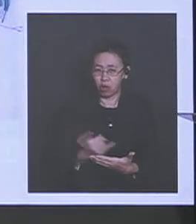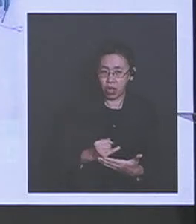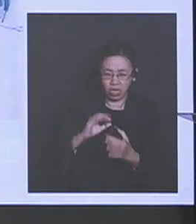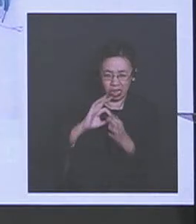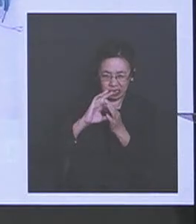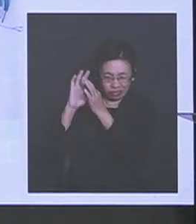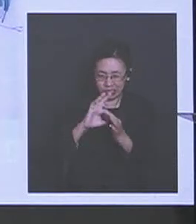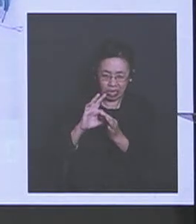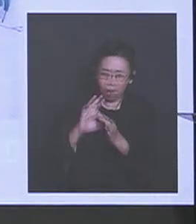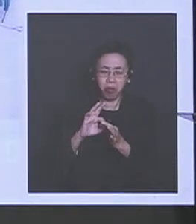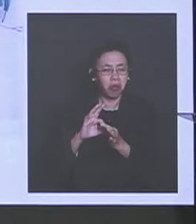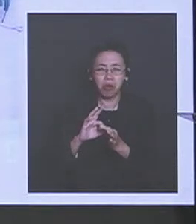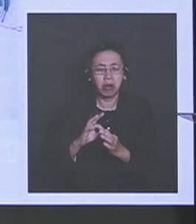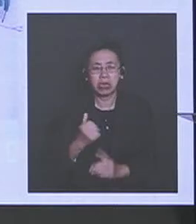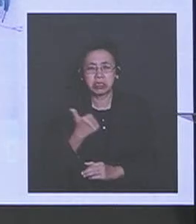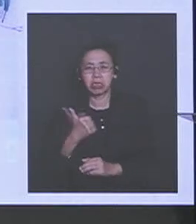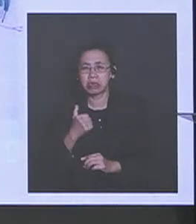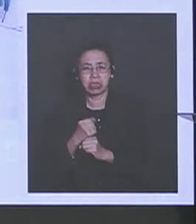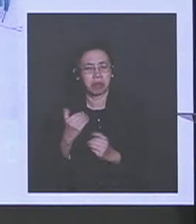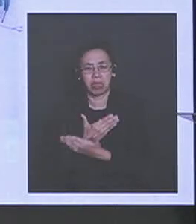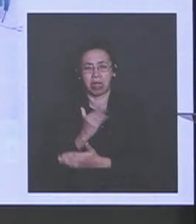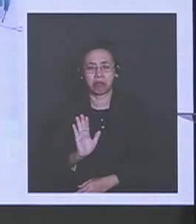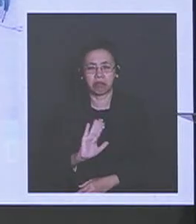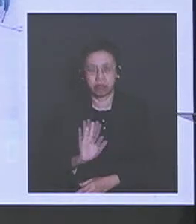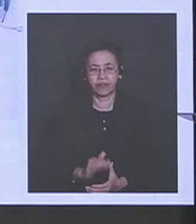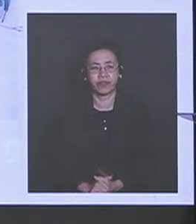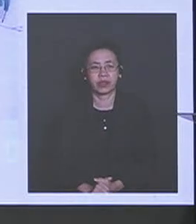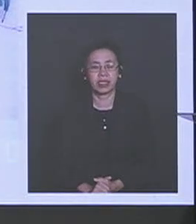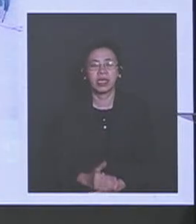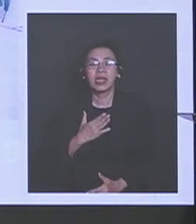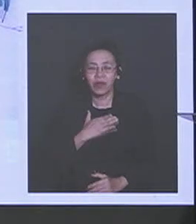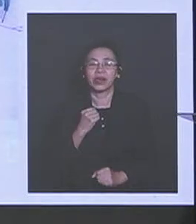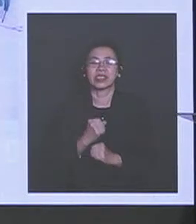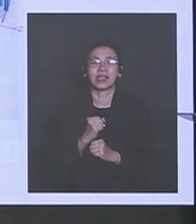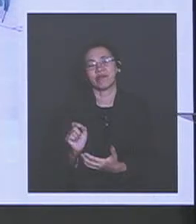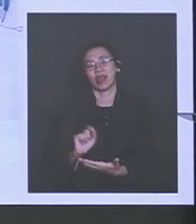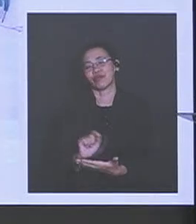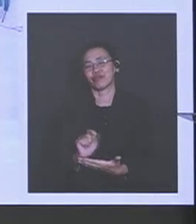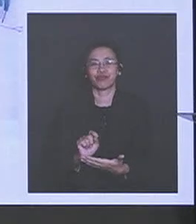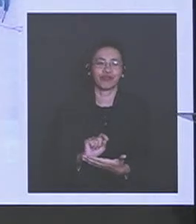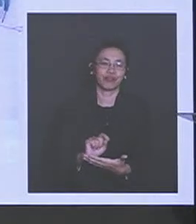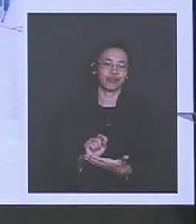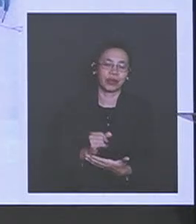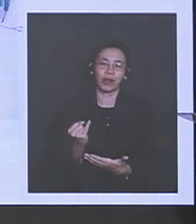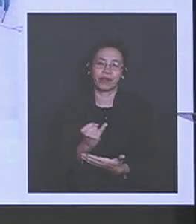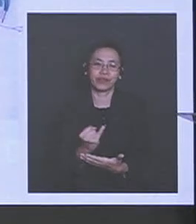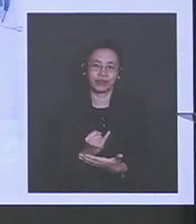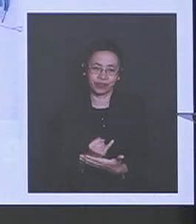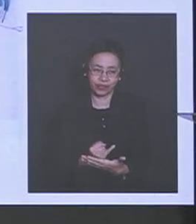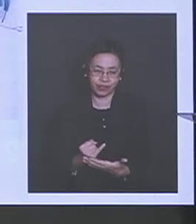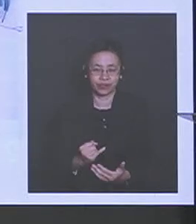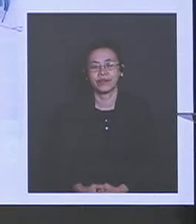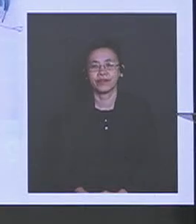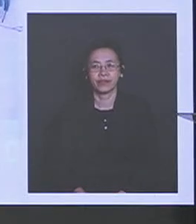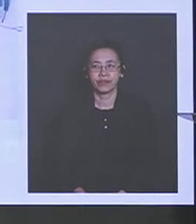So we did a whole series of these. Again, not designing it, but just giving the potential, the kind of flavor of what that could be